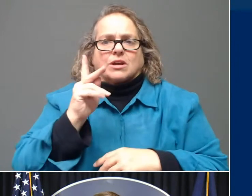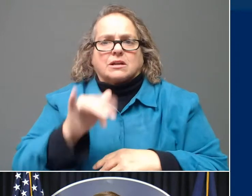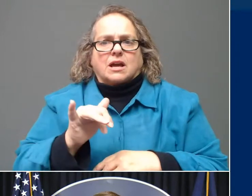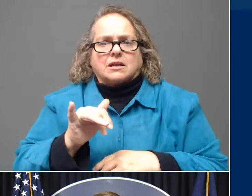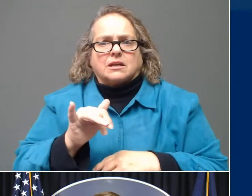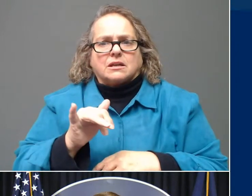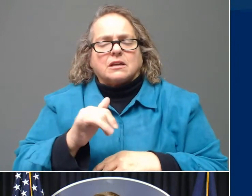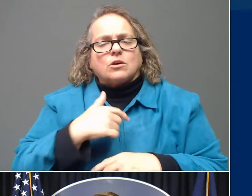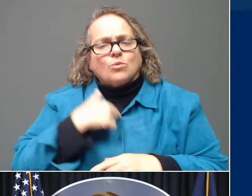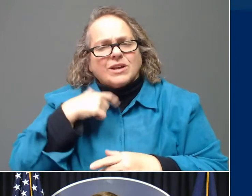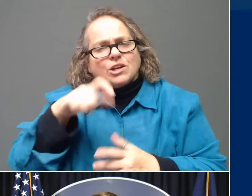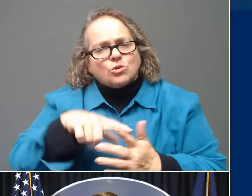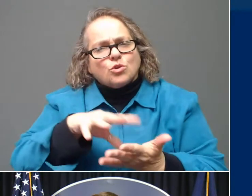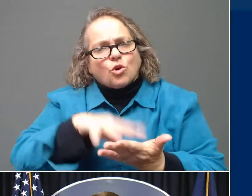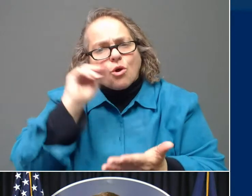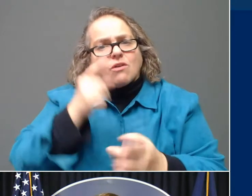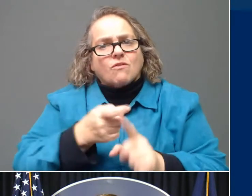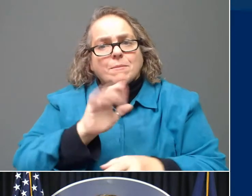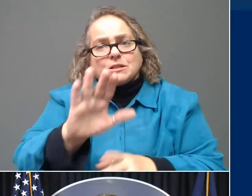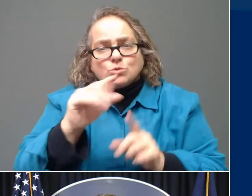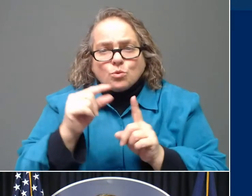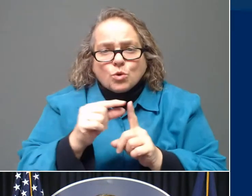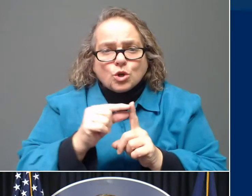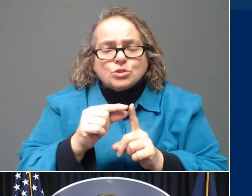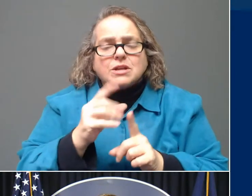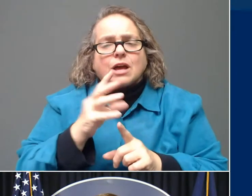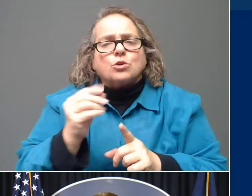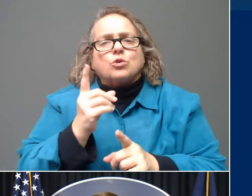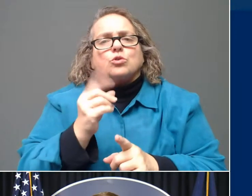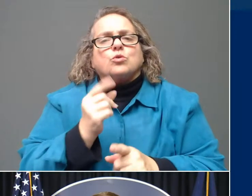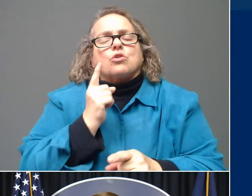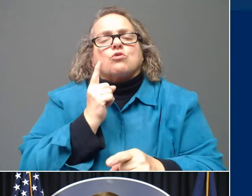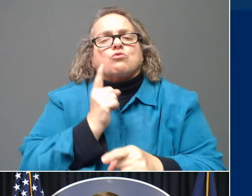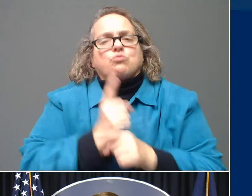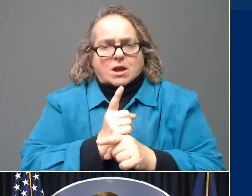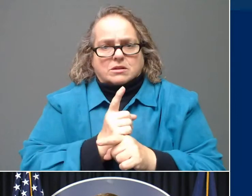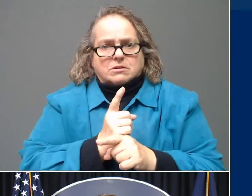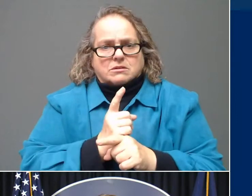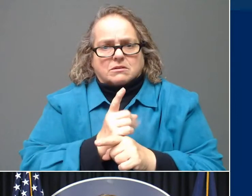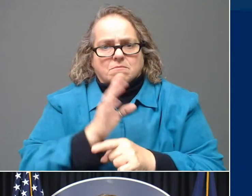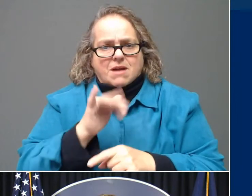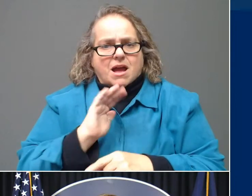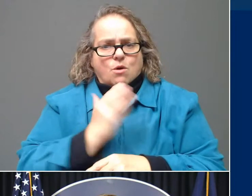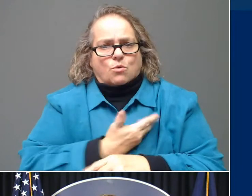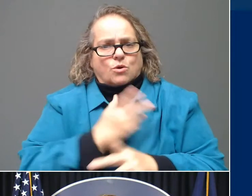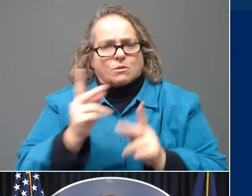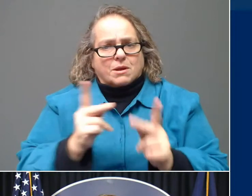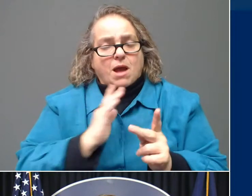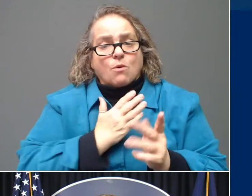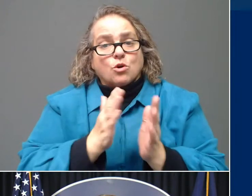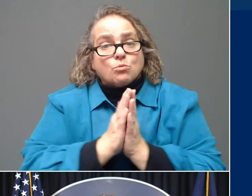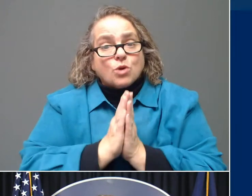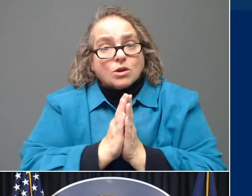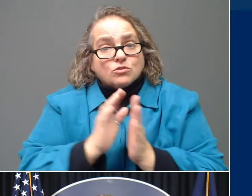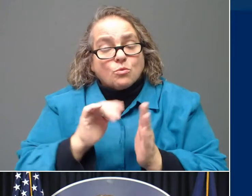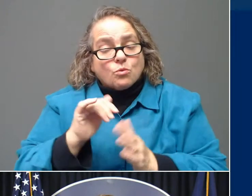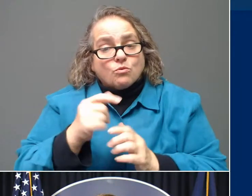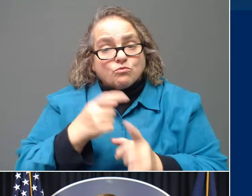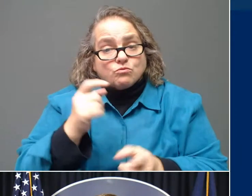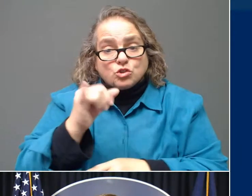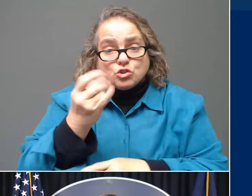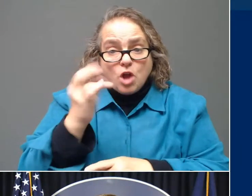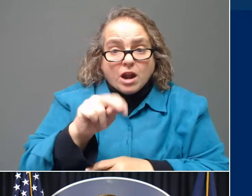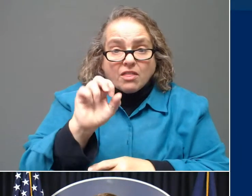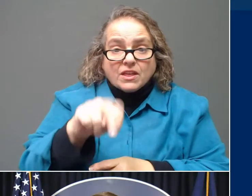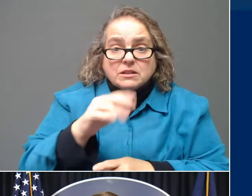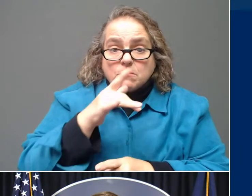his words and do right by our people. Our prayers are with Jonathan's mother, Brenda Whitaker, his brother